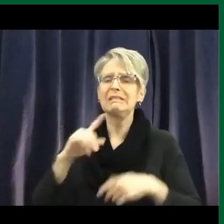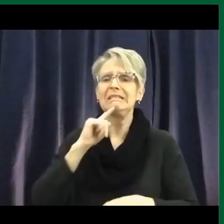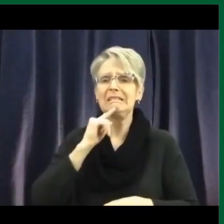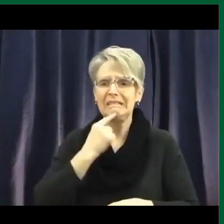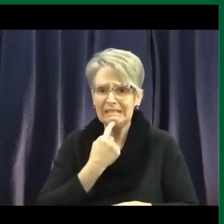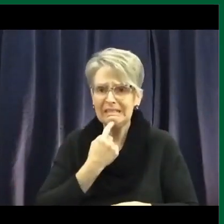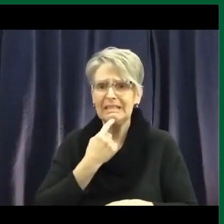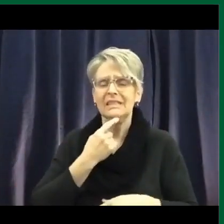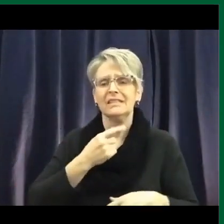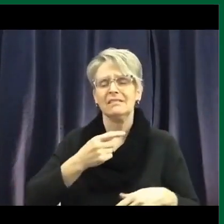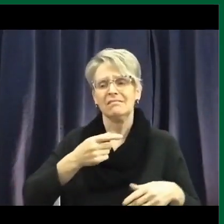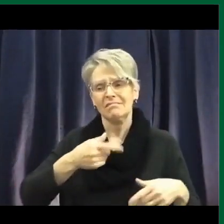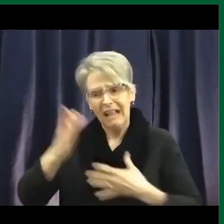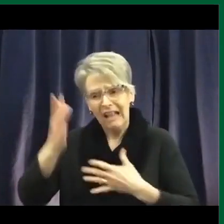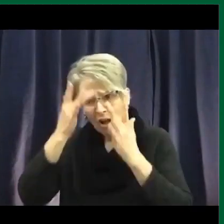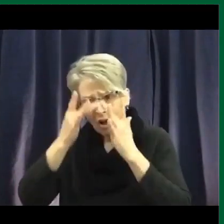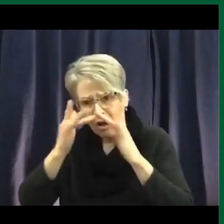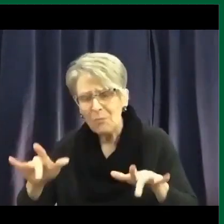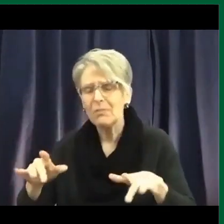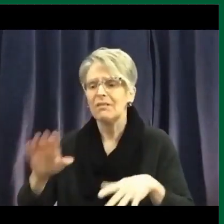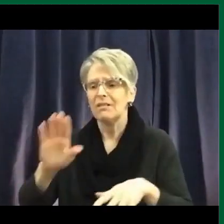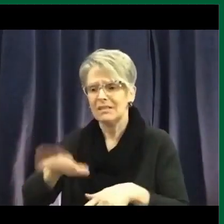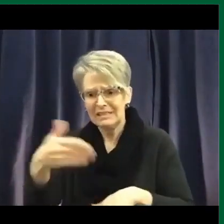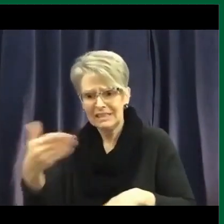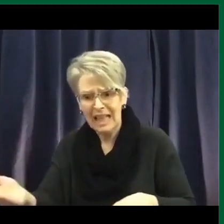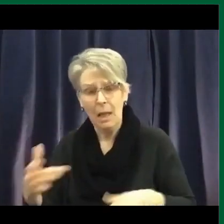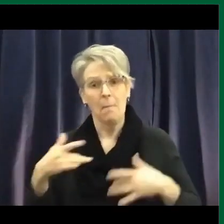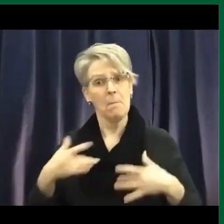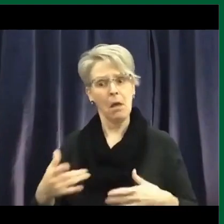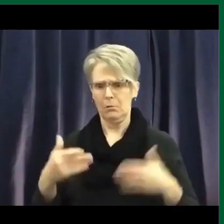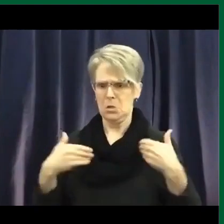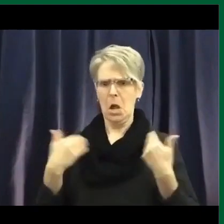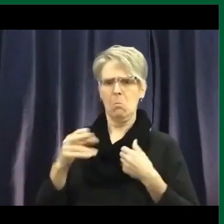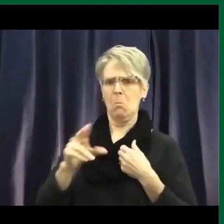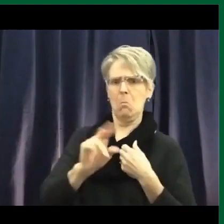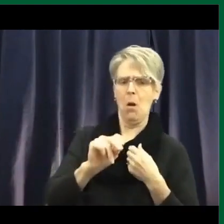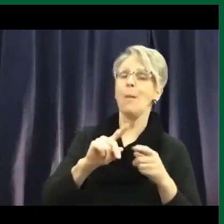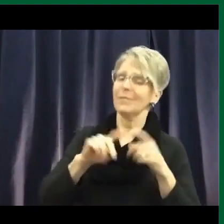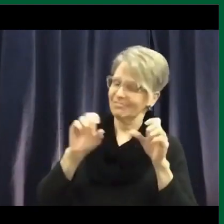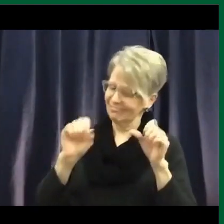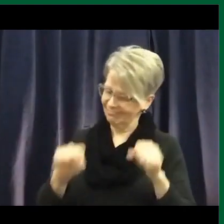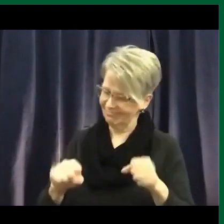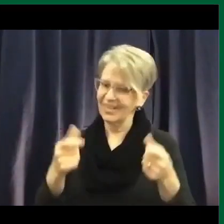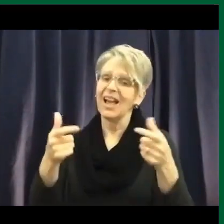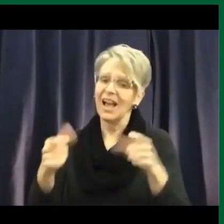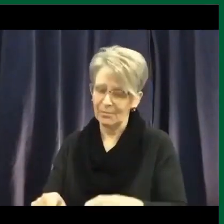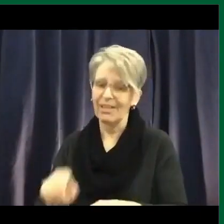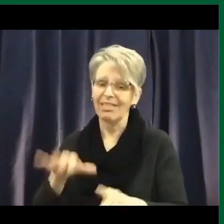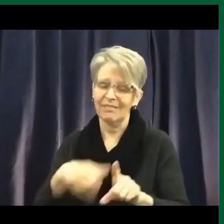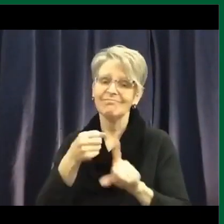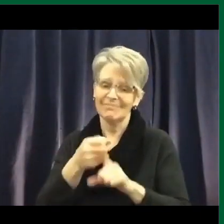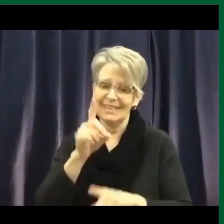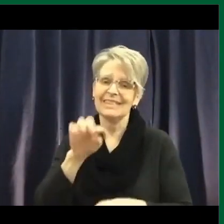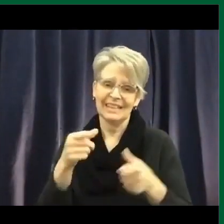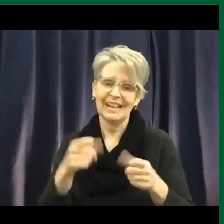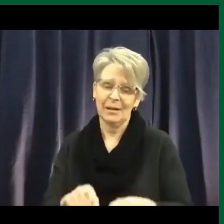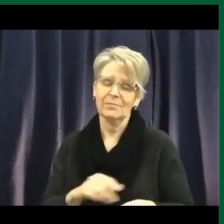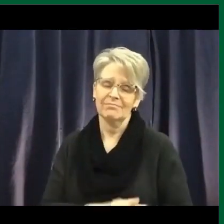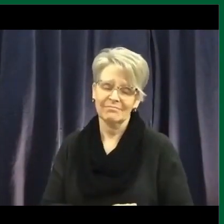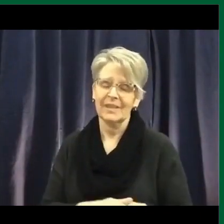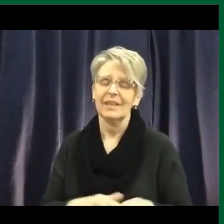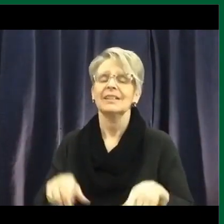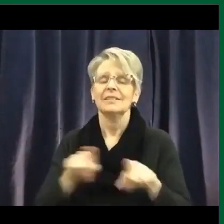death, are less common in those who are young, they can still happen. Having said that, obviously, like the Premier said,